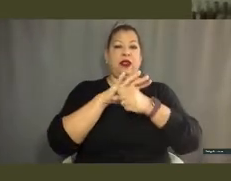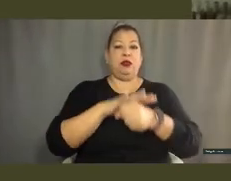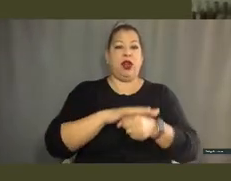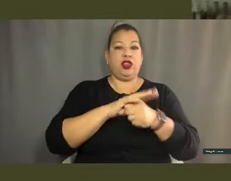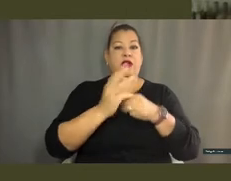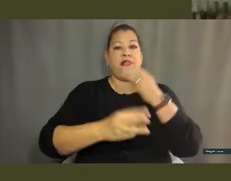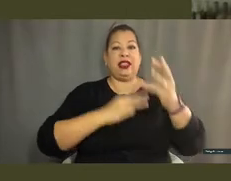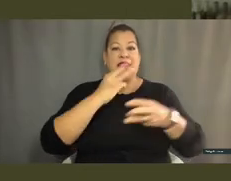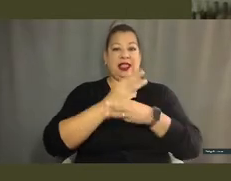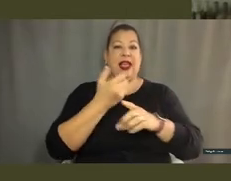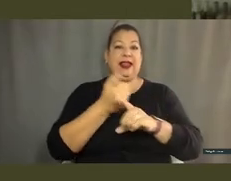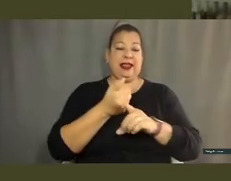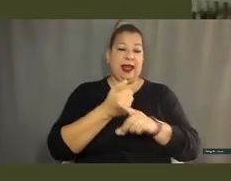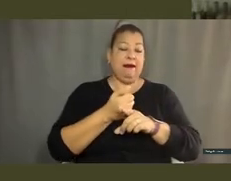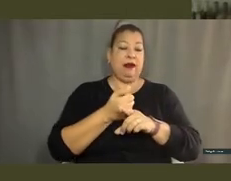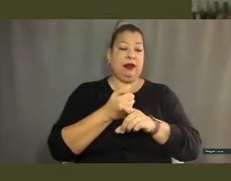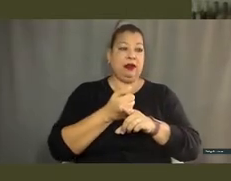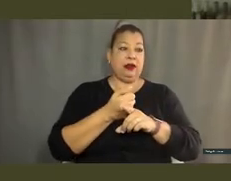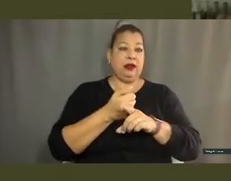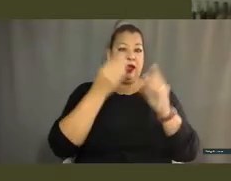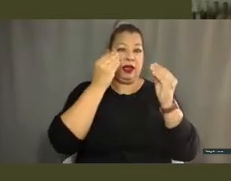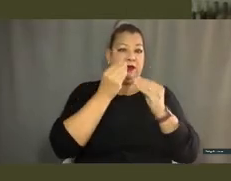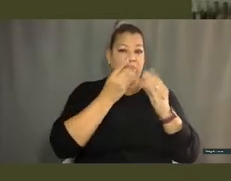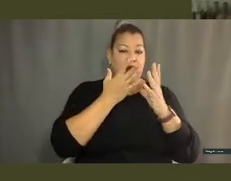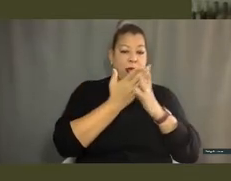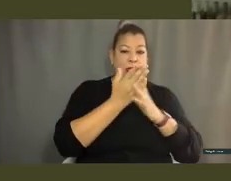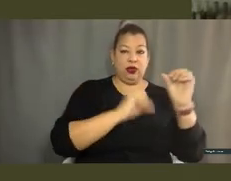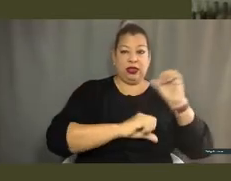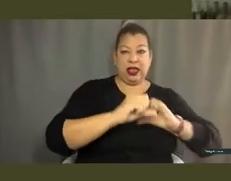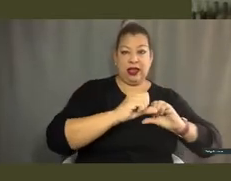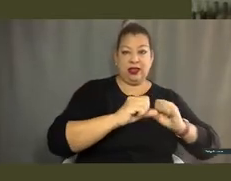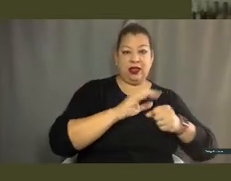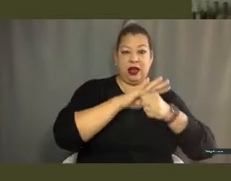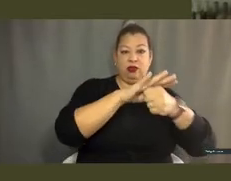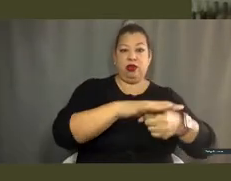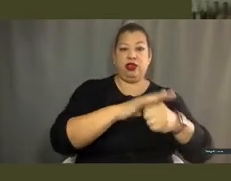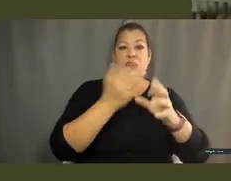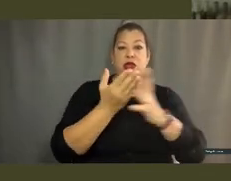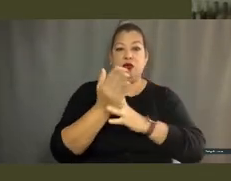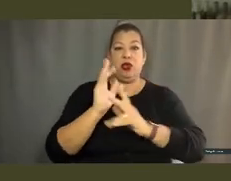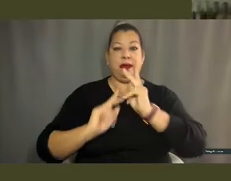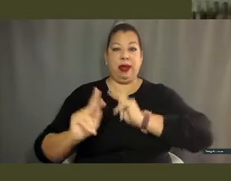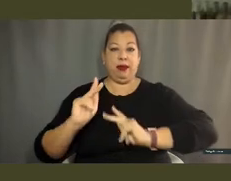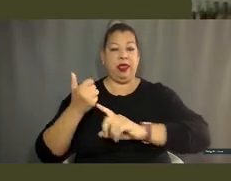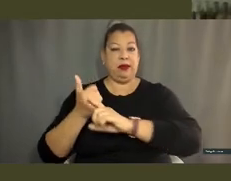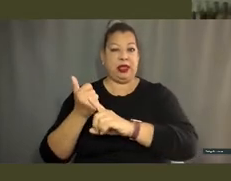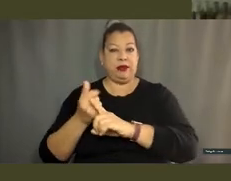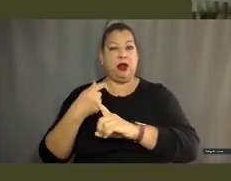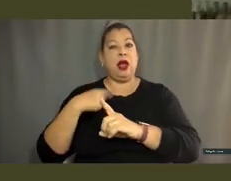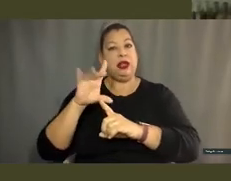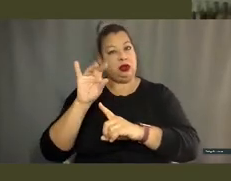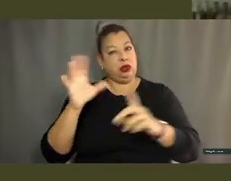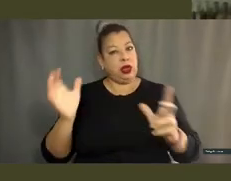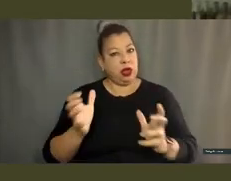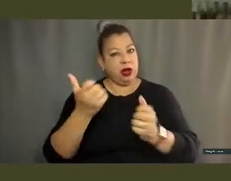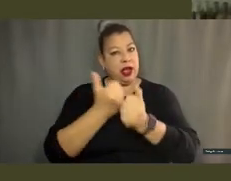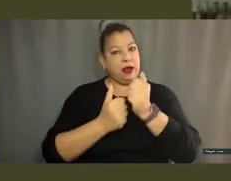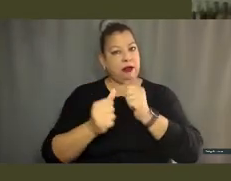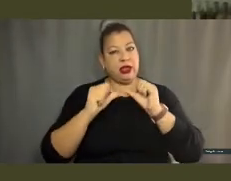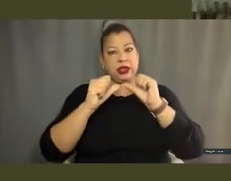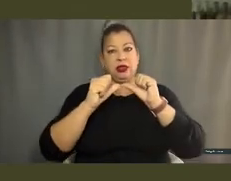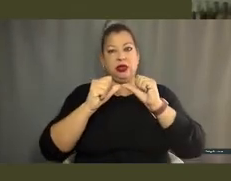large, informed by the science and then pressured by the citizens. So I do encourage everybody to continue to raise voice.